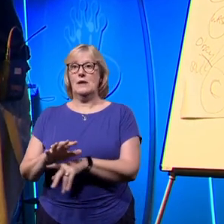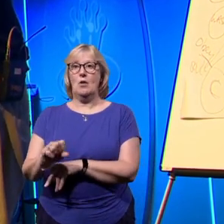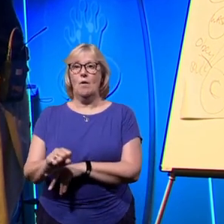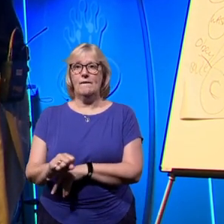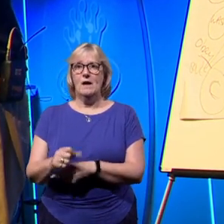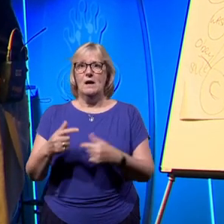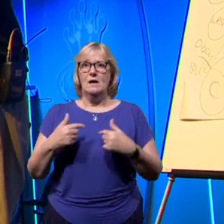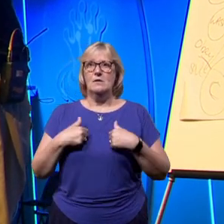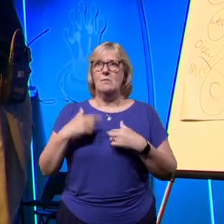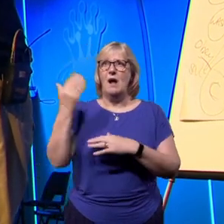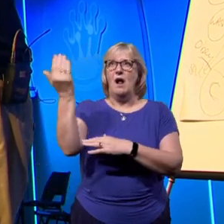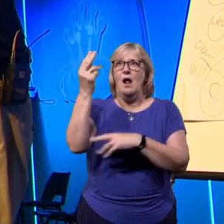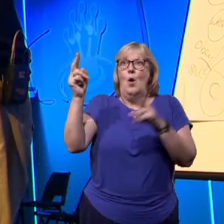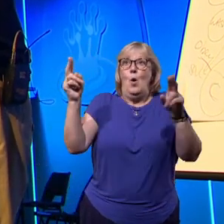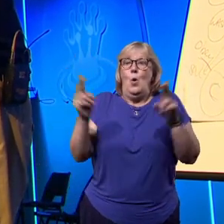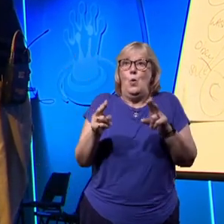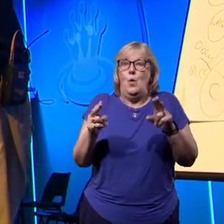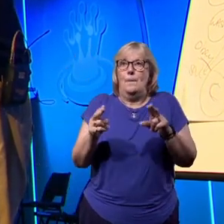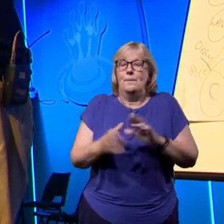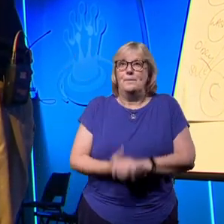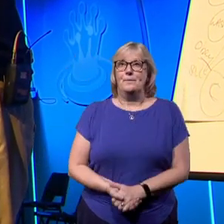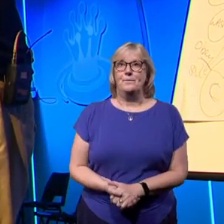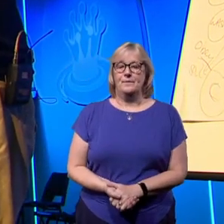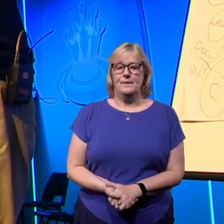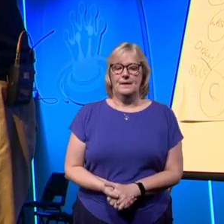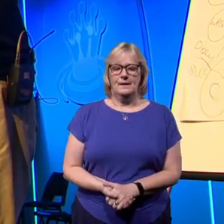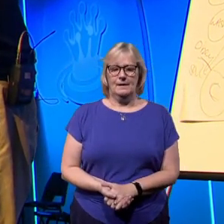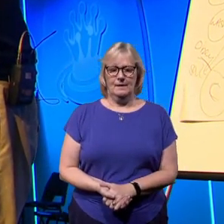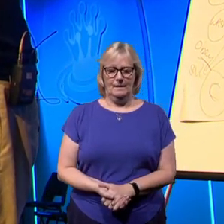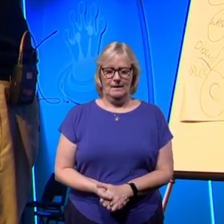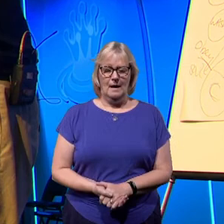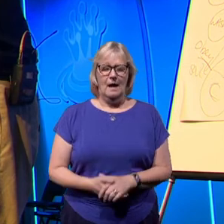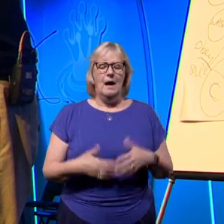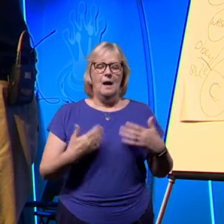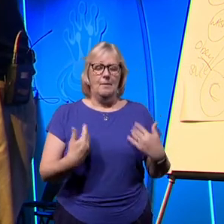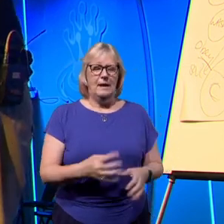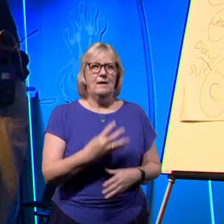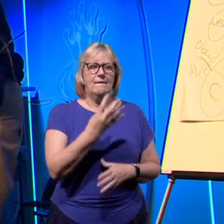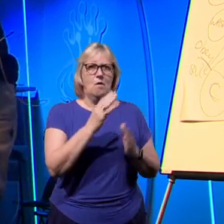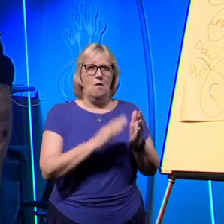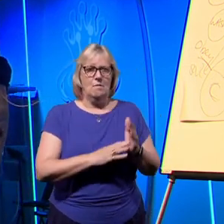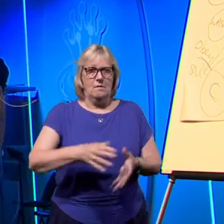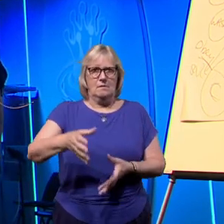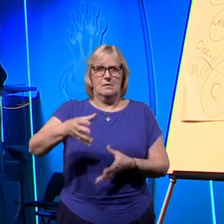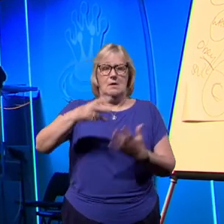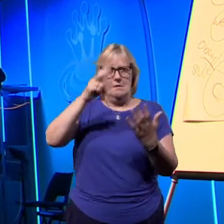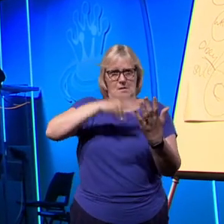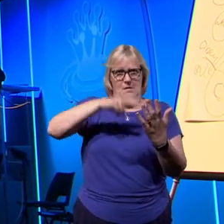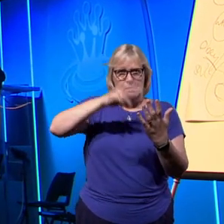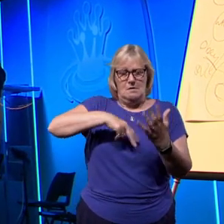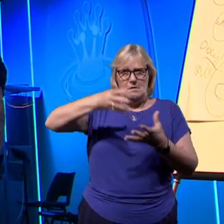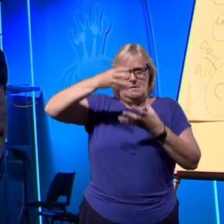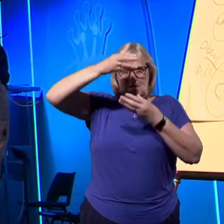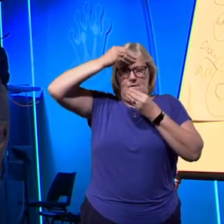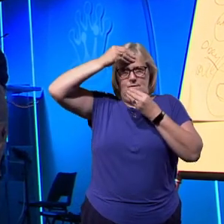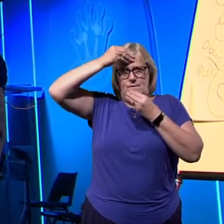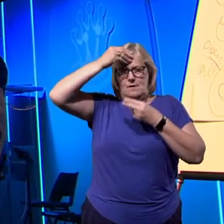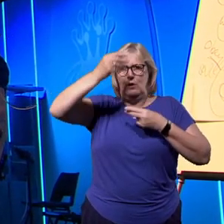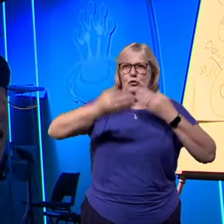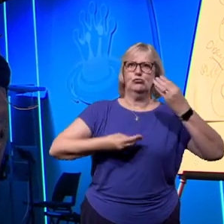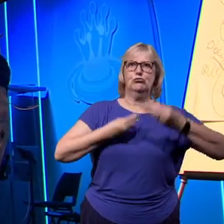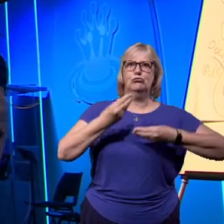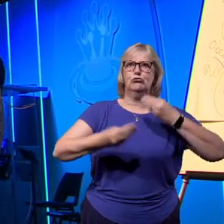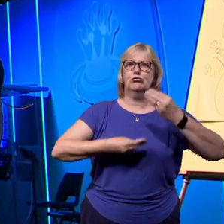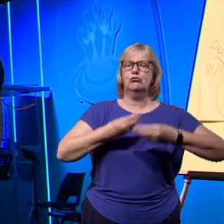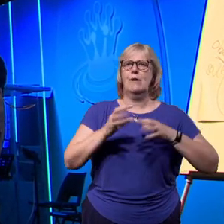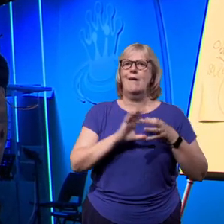Now, I'd watched him spend 4 months absolutely memorizing that talk. He'd written a commentary on Revelation, and he was going to give